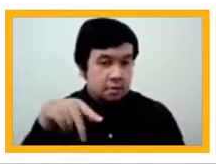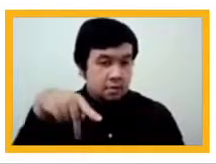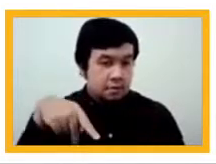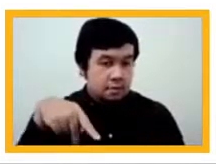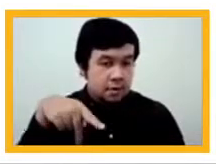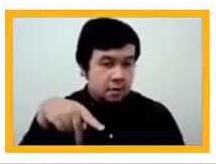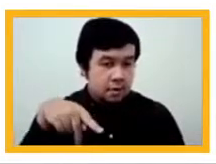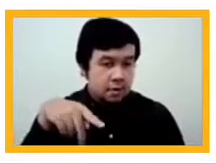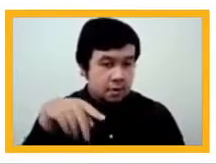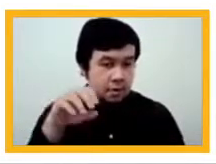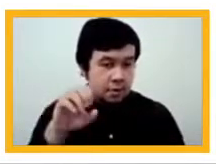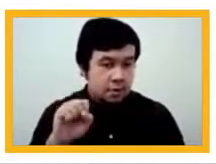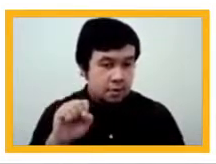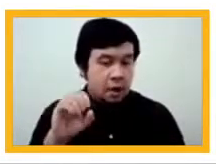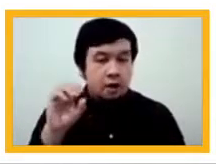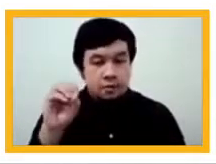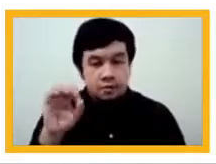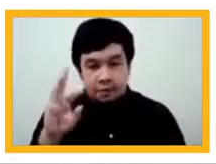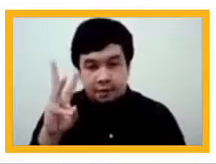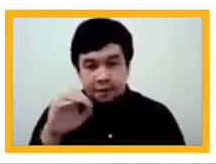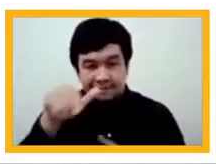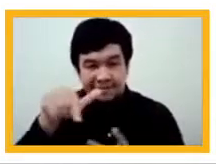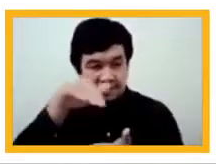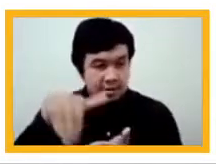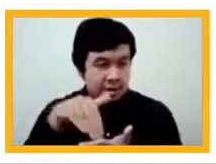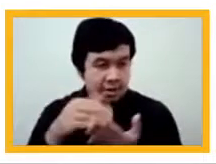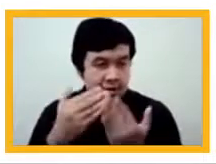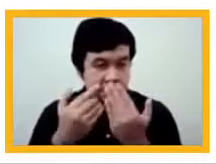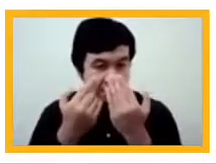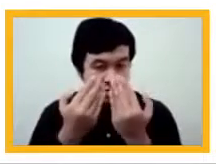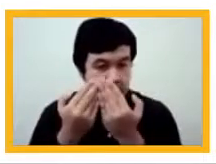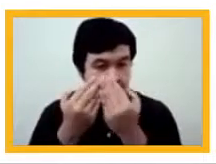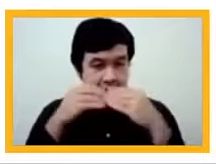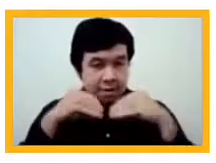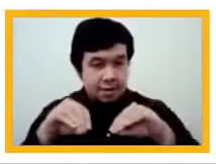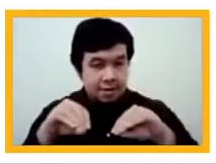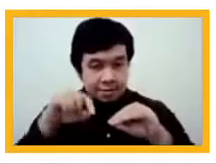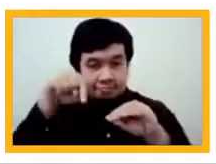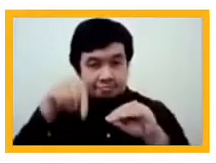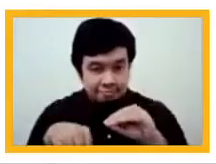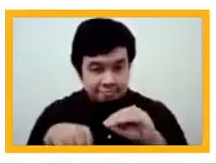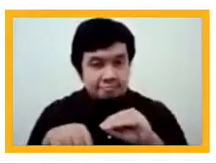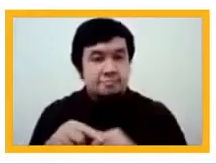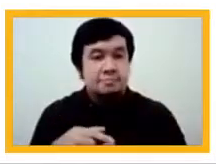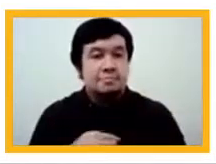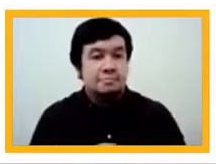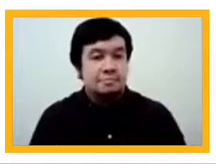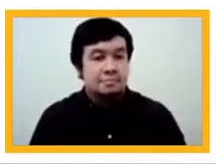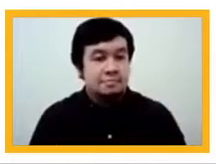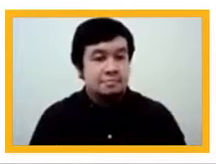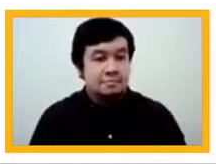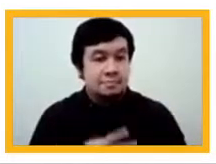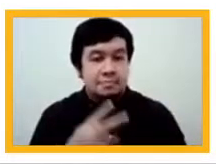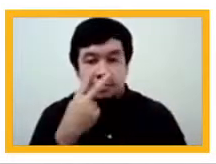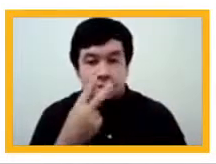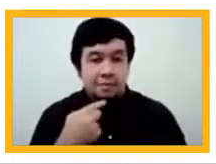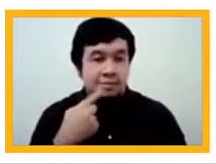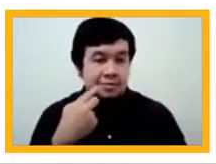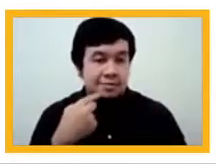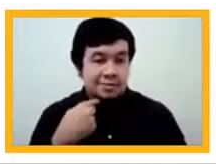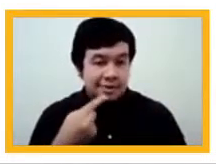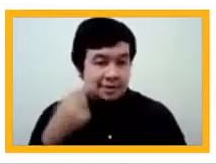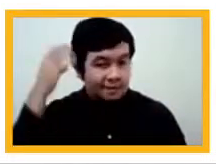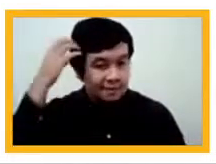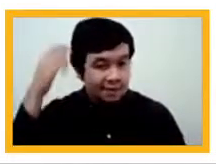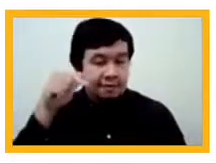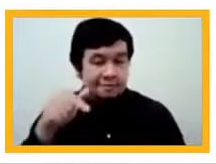government recommends merge similar software department to establish a different education system